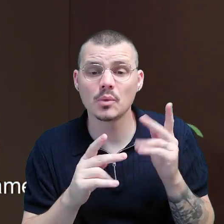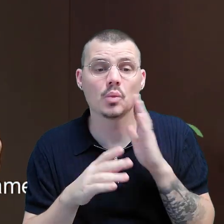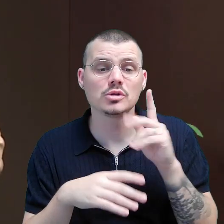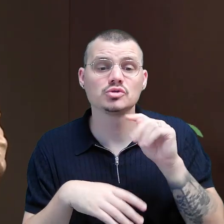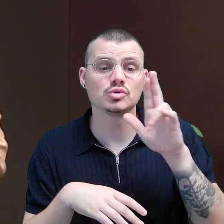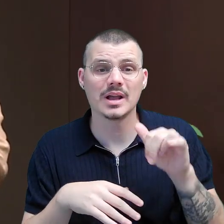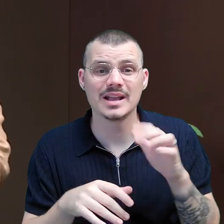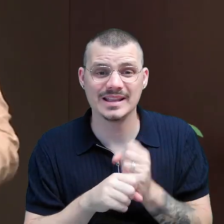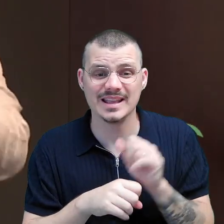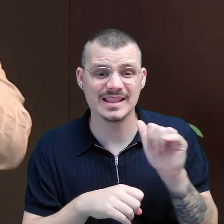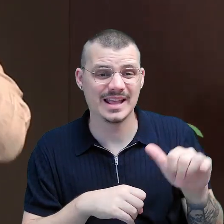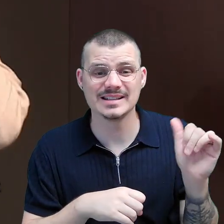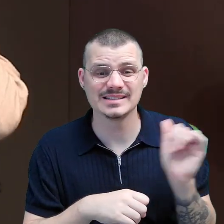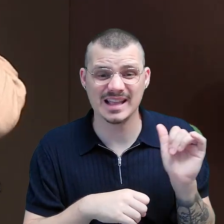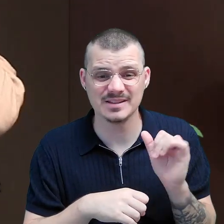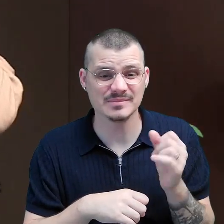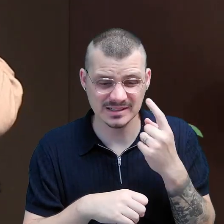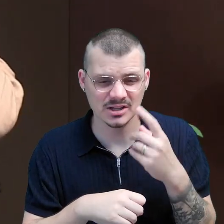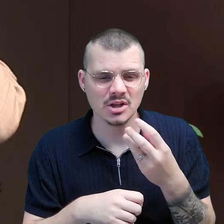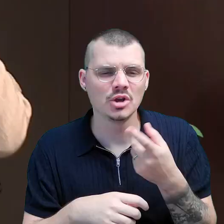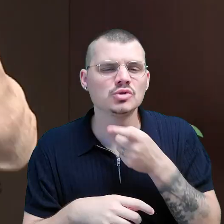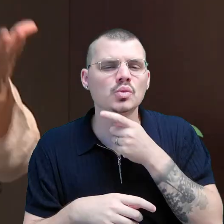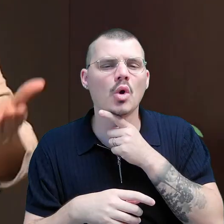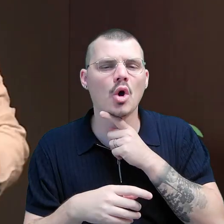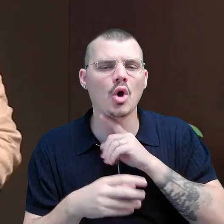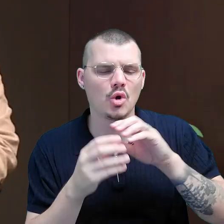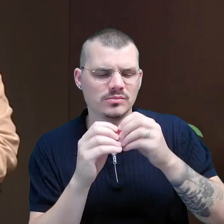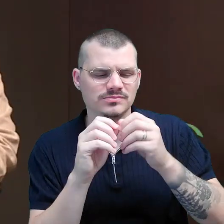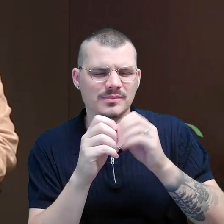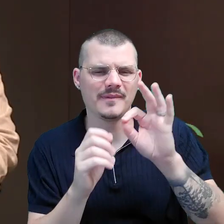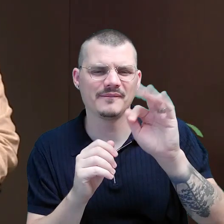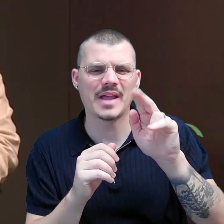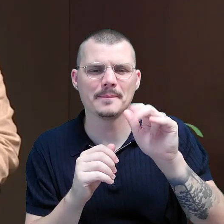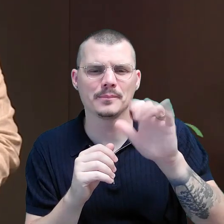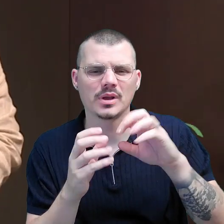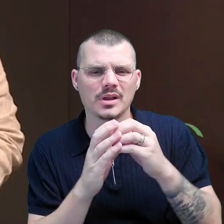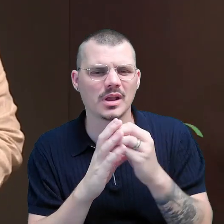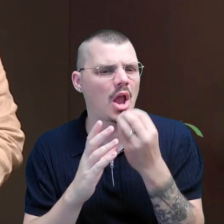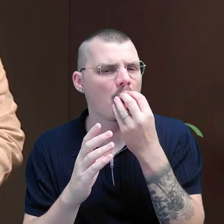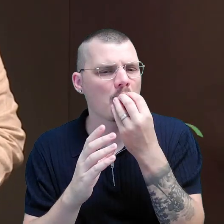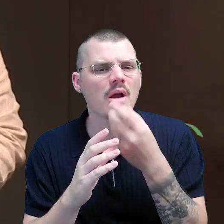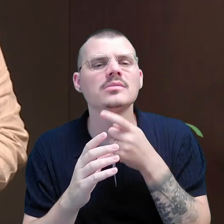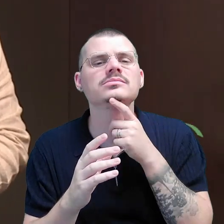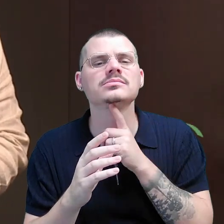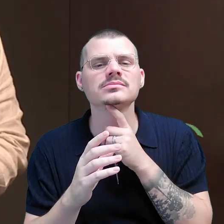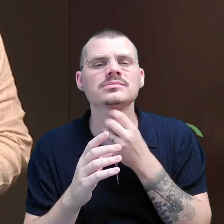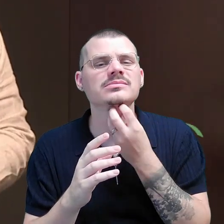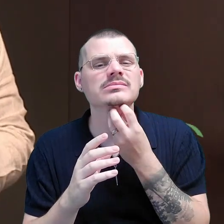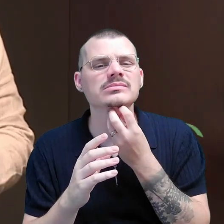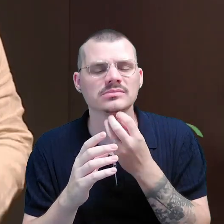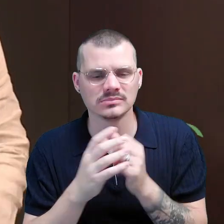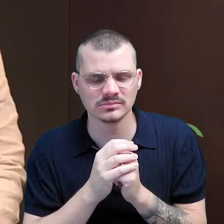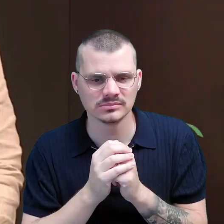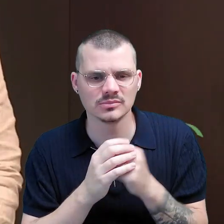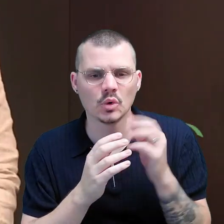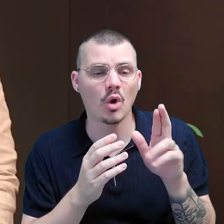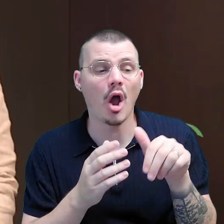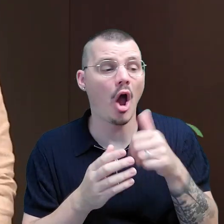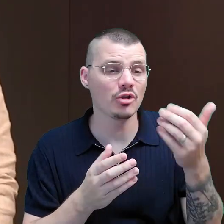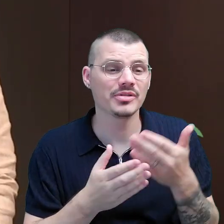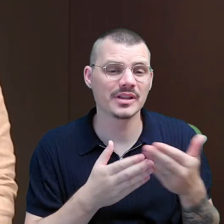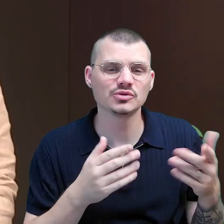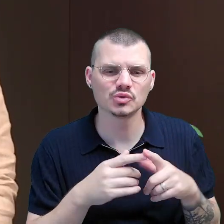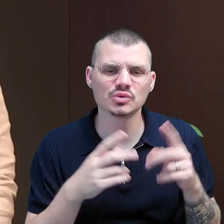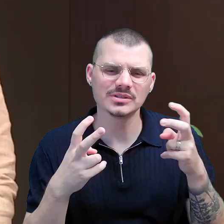get the same sensation by partially swallowing wads of fabric or other stuff